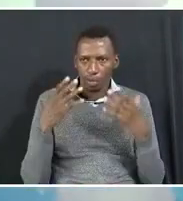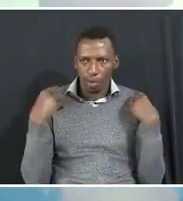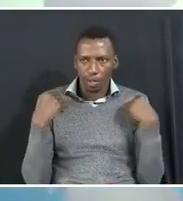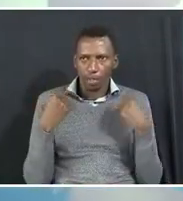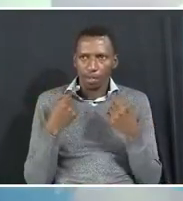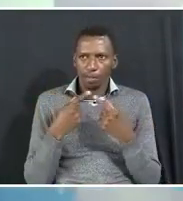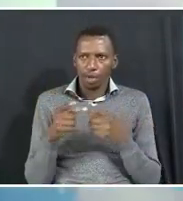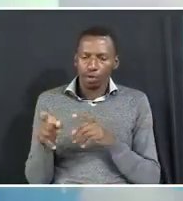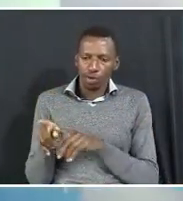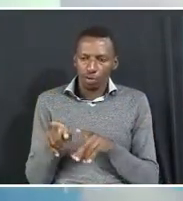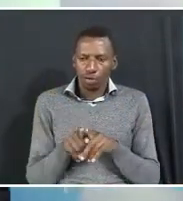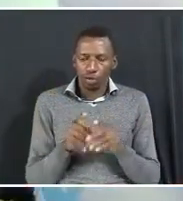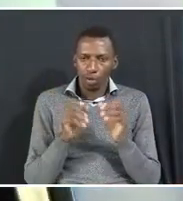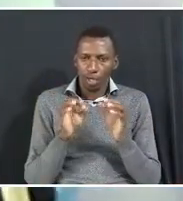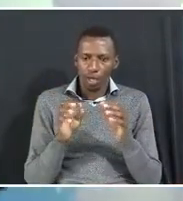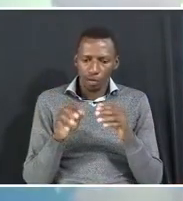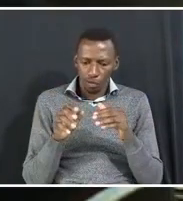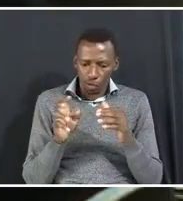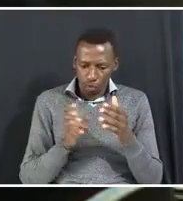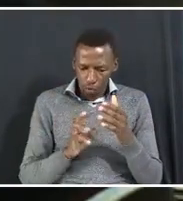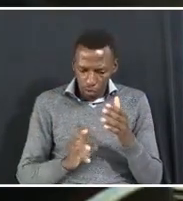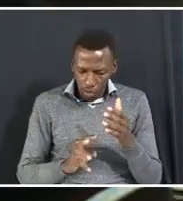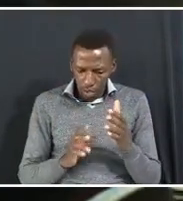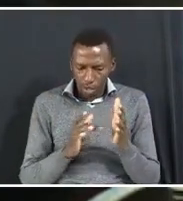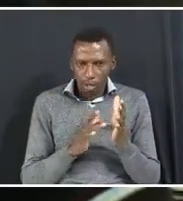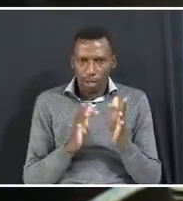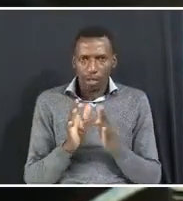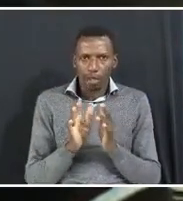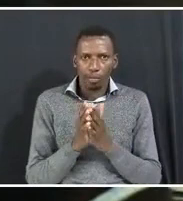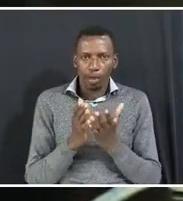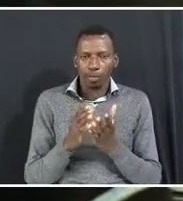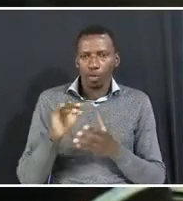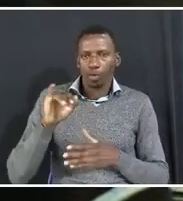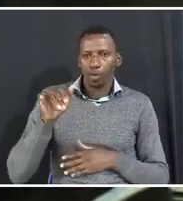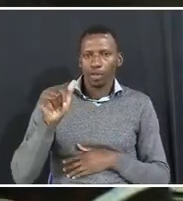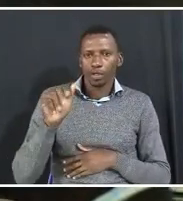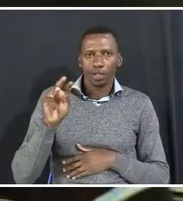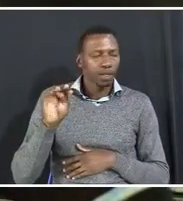Lakini hata ukiangalia kitabu cha James, uh-huh,